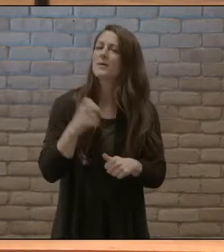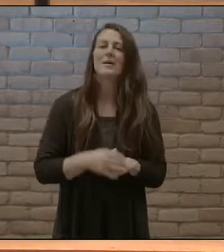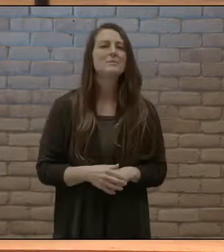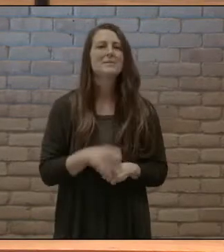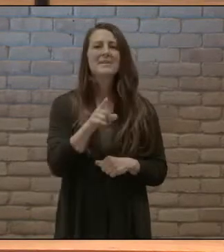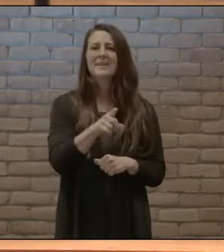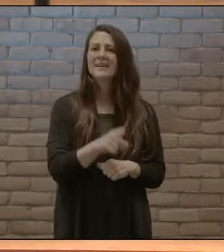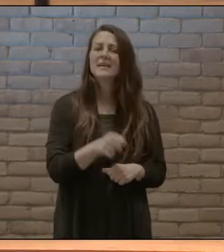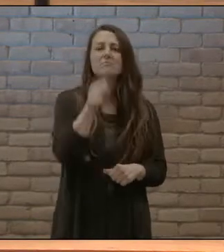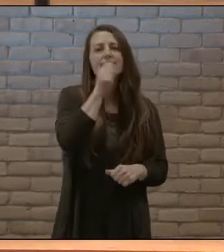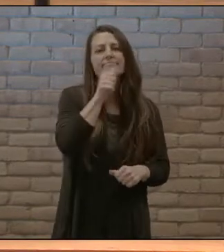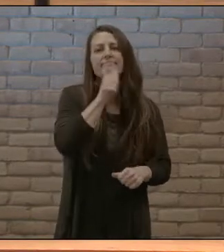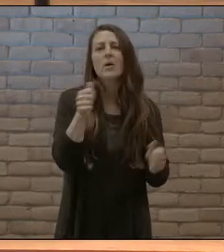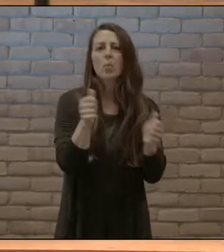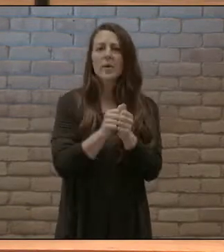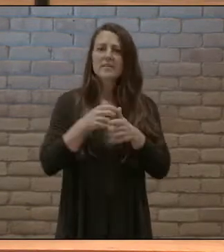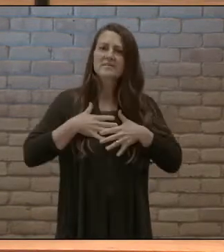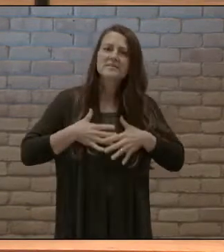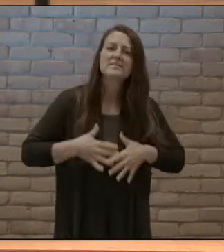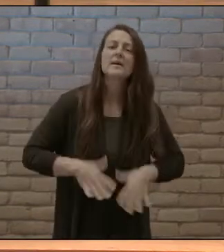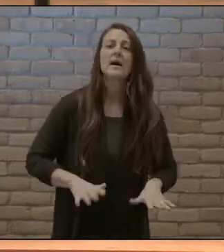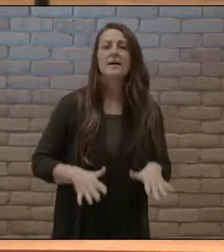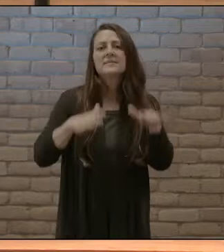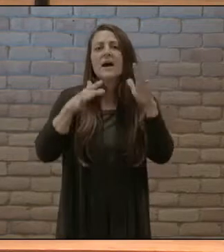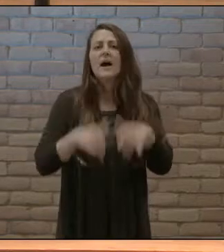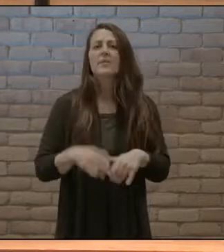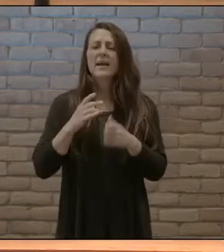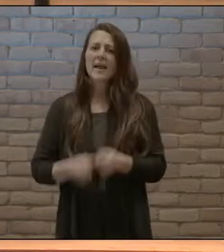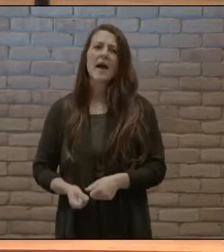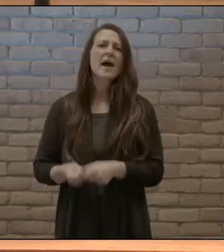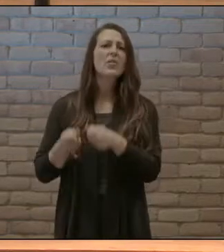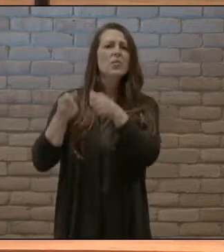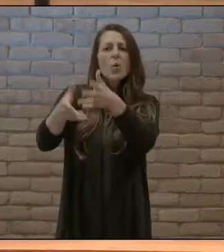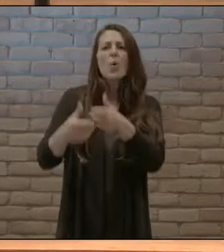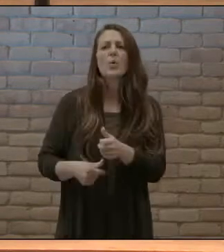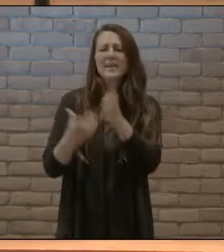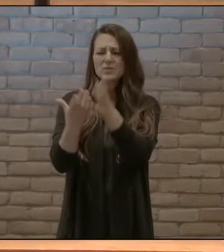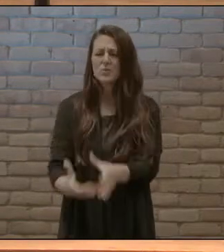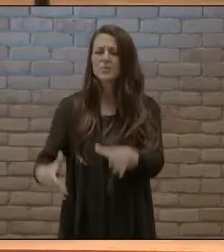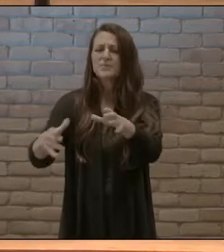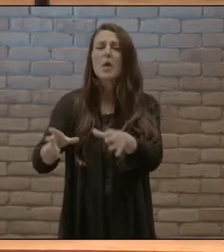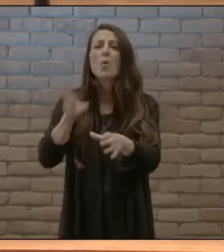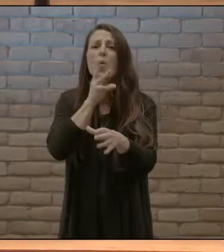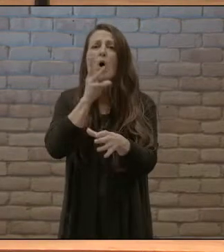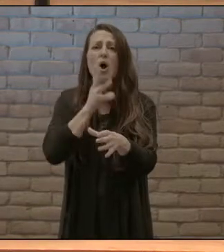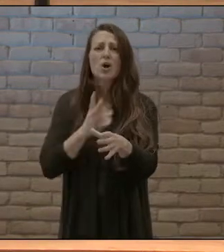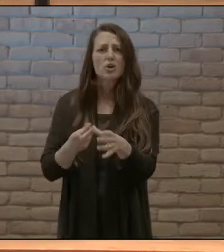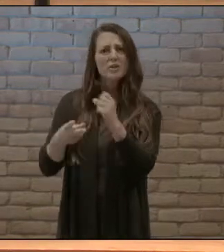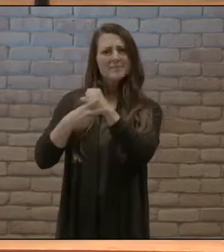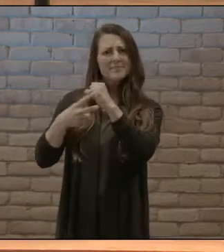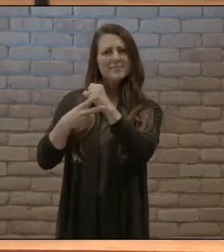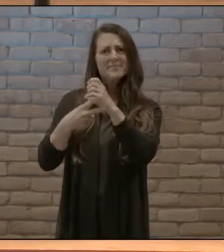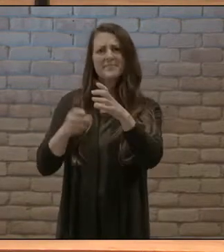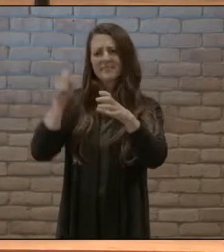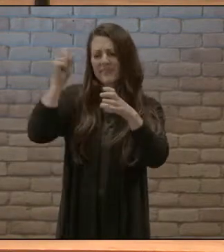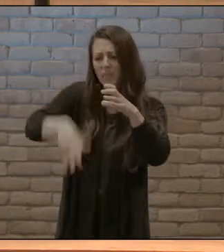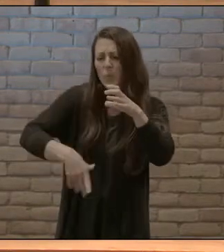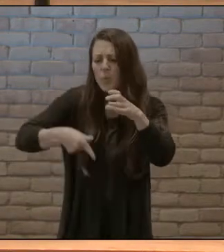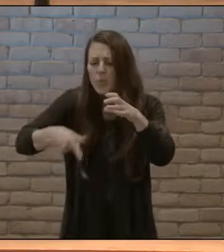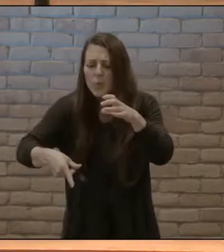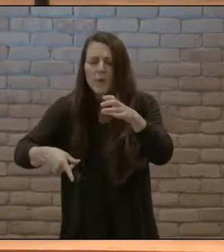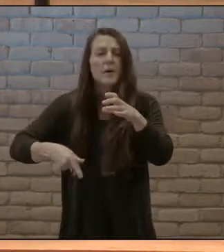with depression and anxiety. He even got thrown into a cistern for trying to do the right thing.